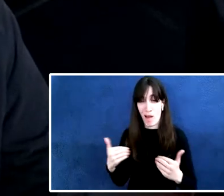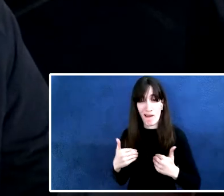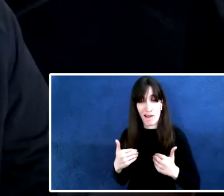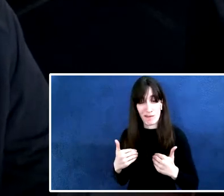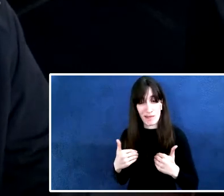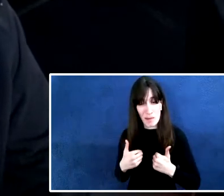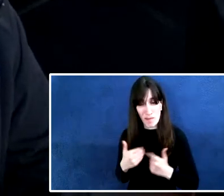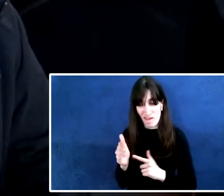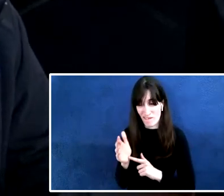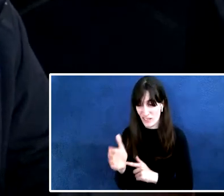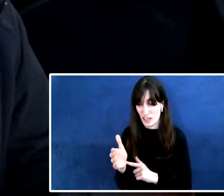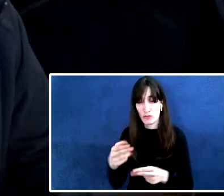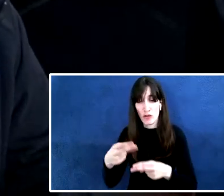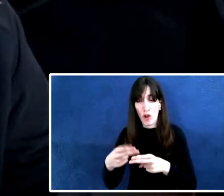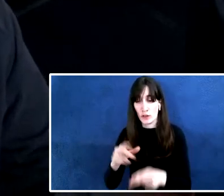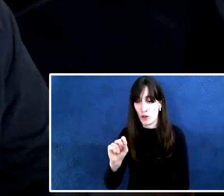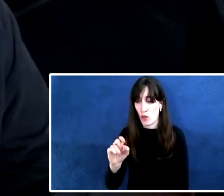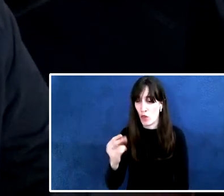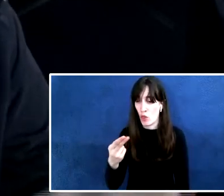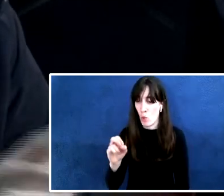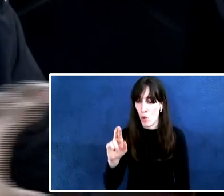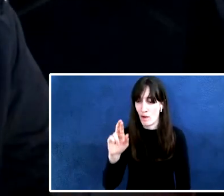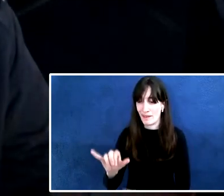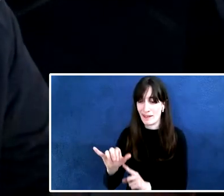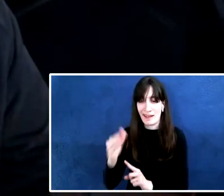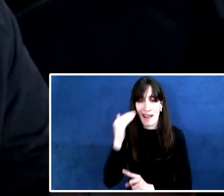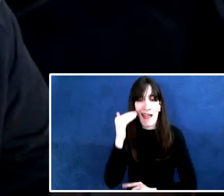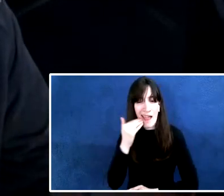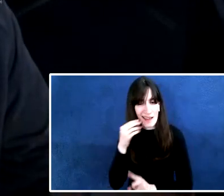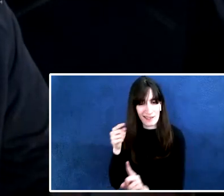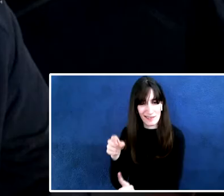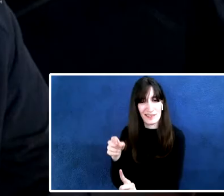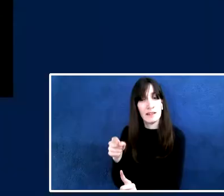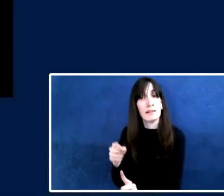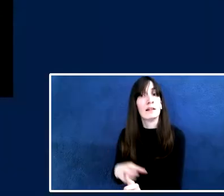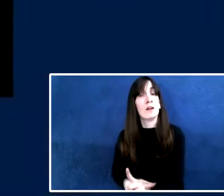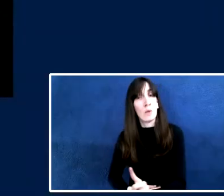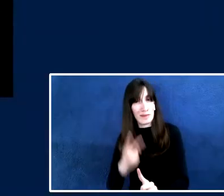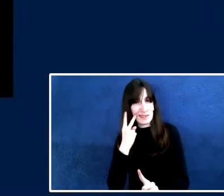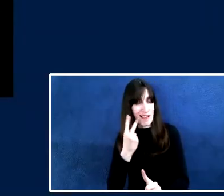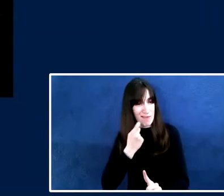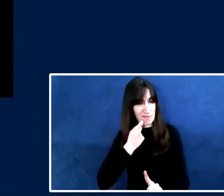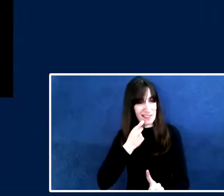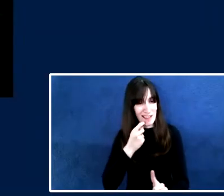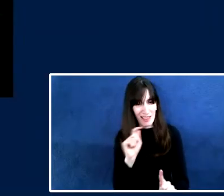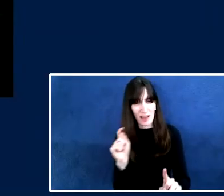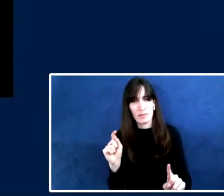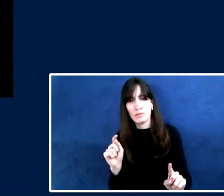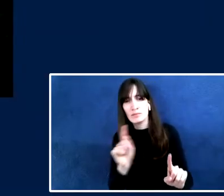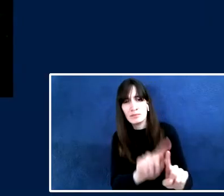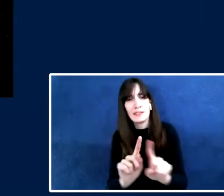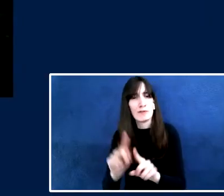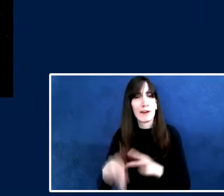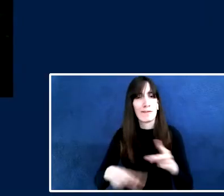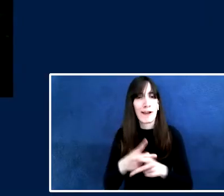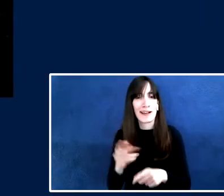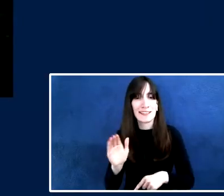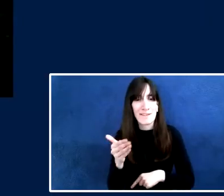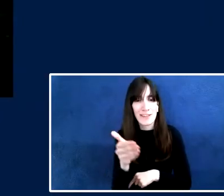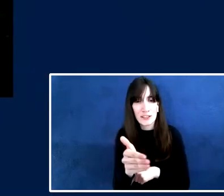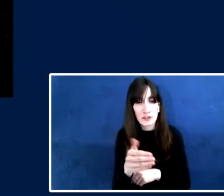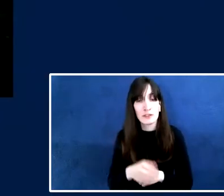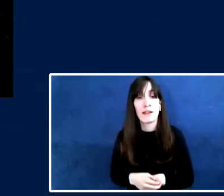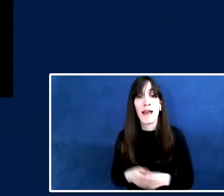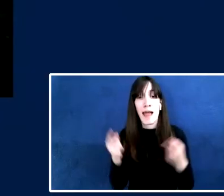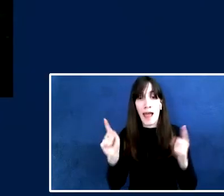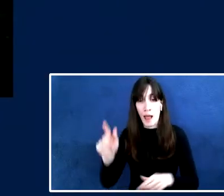thorny head, that orange fish you see in the front. A few minutes ago, we saw a variety of other fishes. When we first landed the ROV here, when